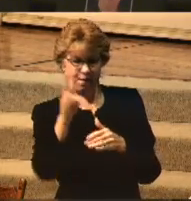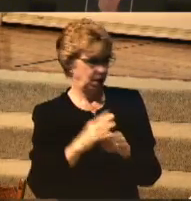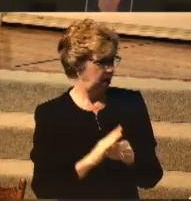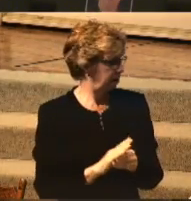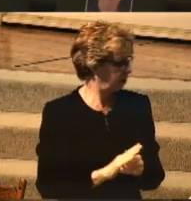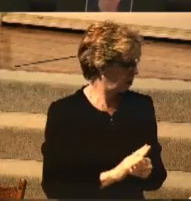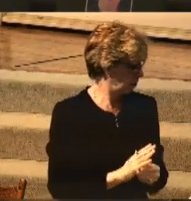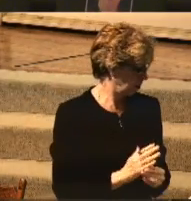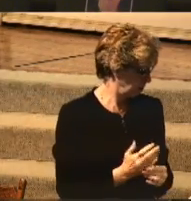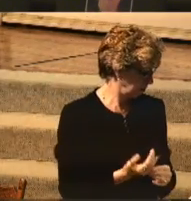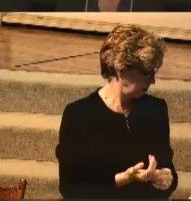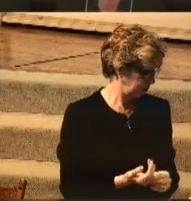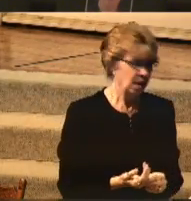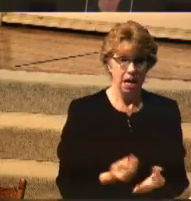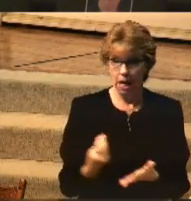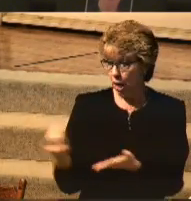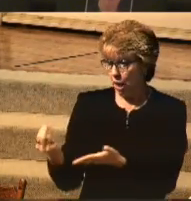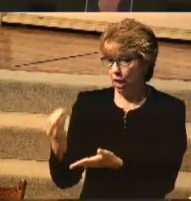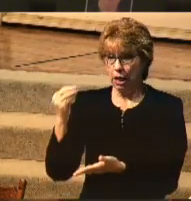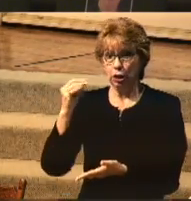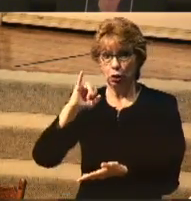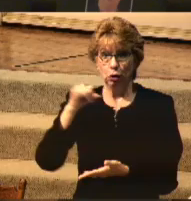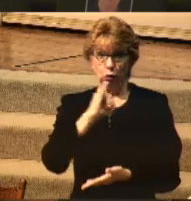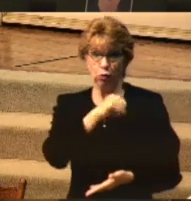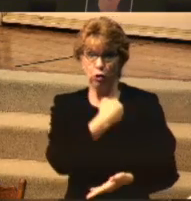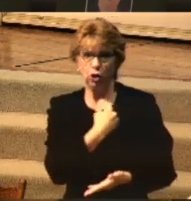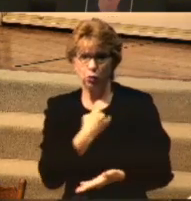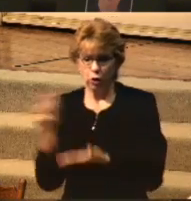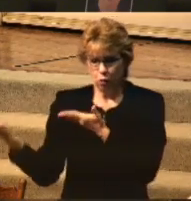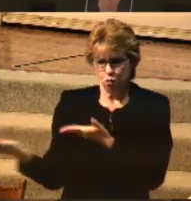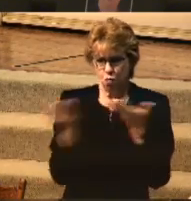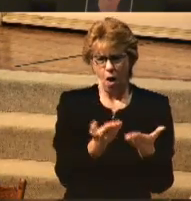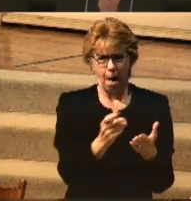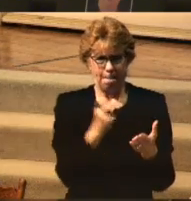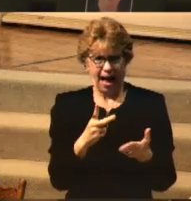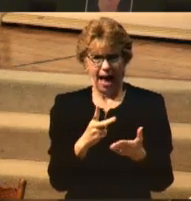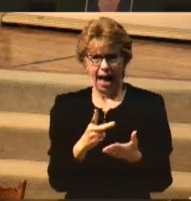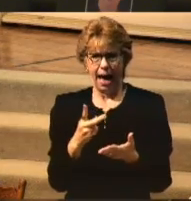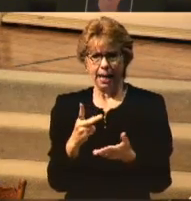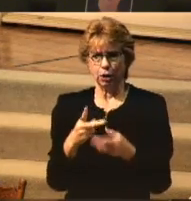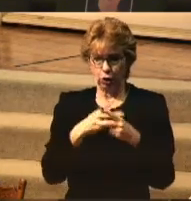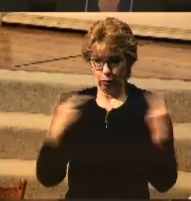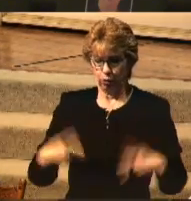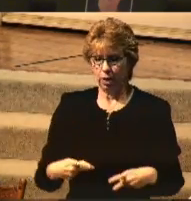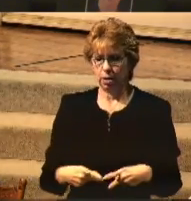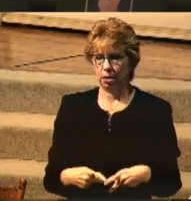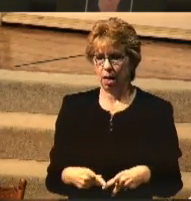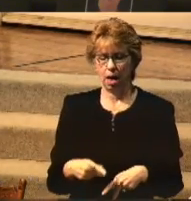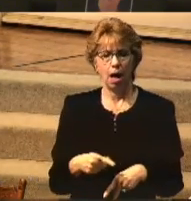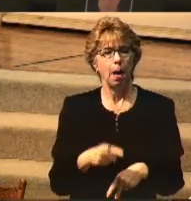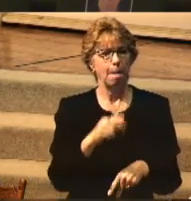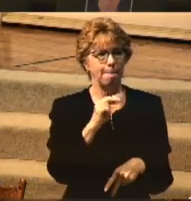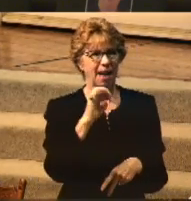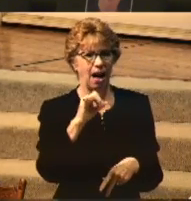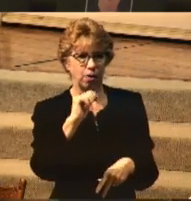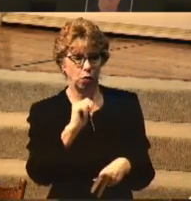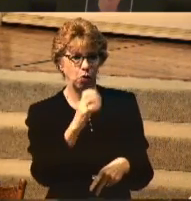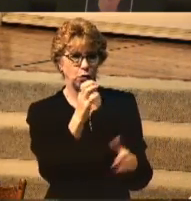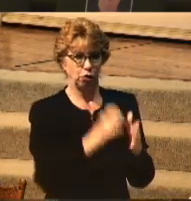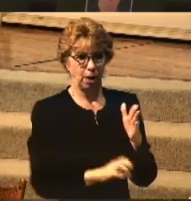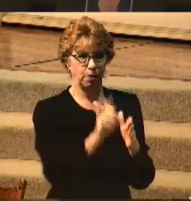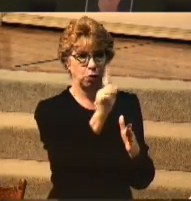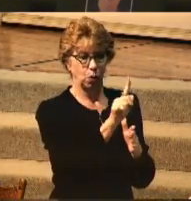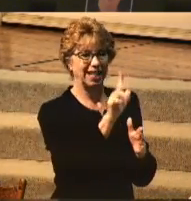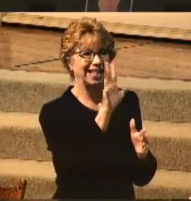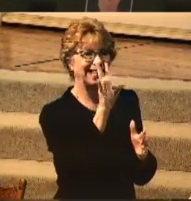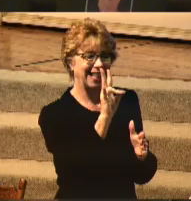Whenever he brought it back to the priests, they would not take the money back. And Matthew 27 and verse